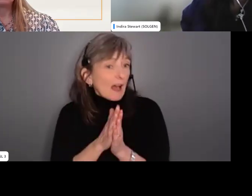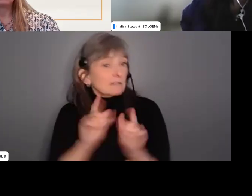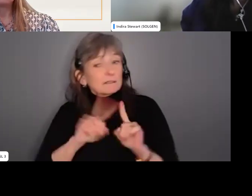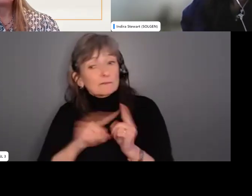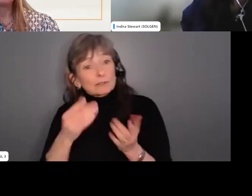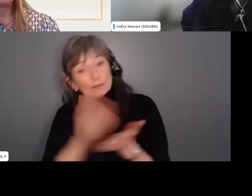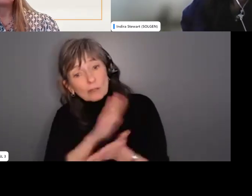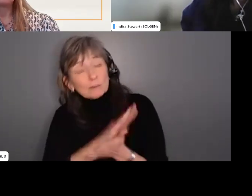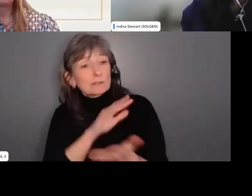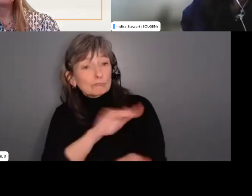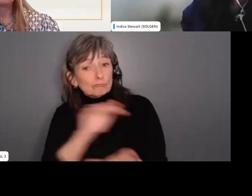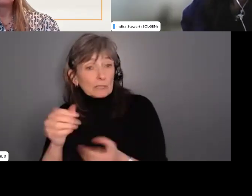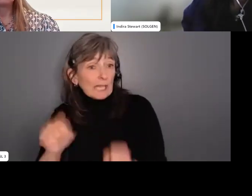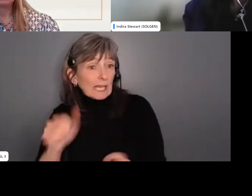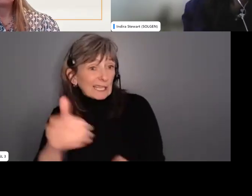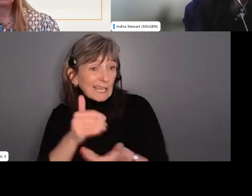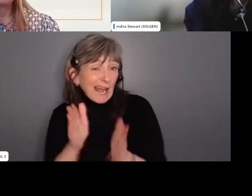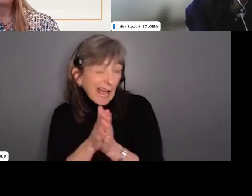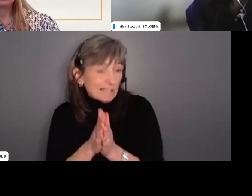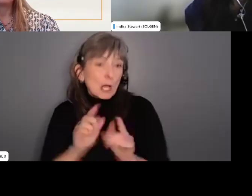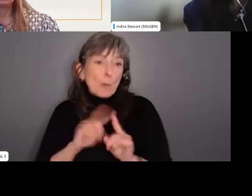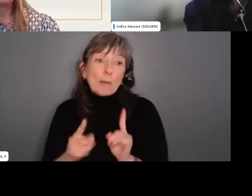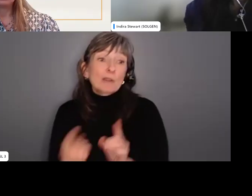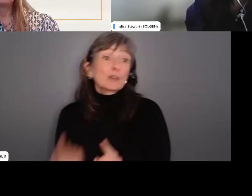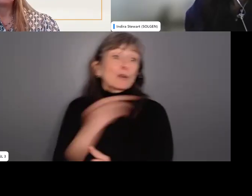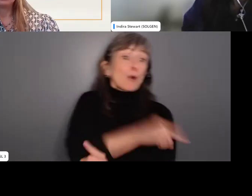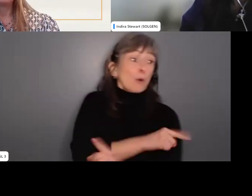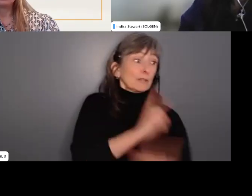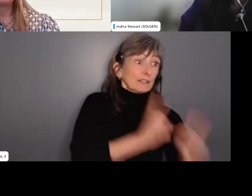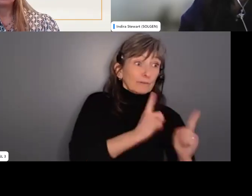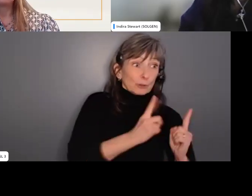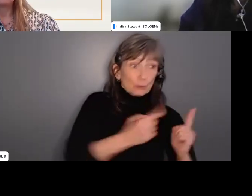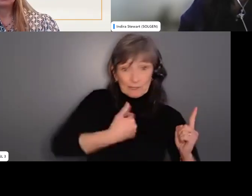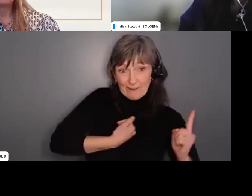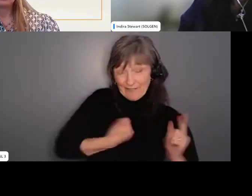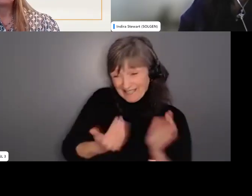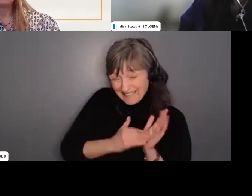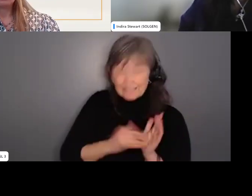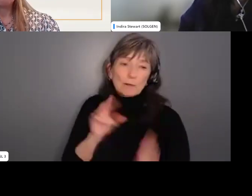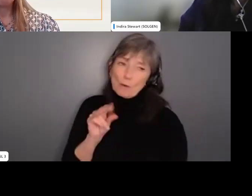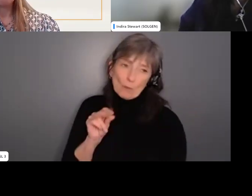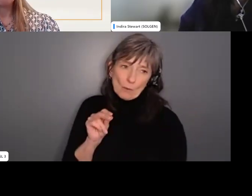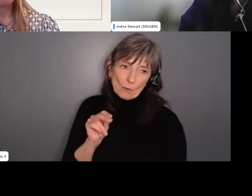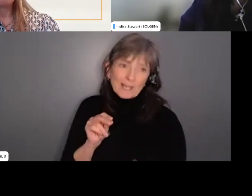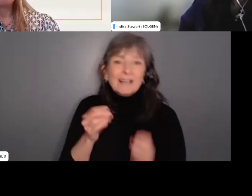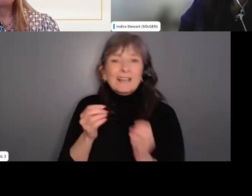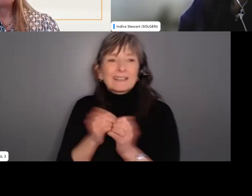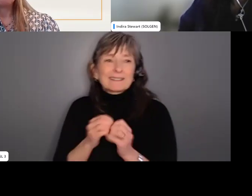things like that. So it is done sort of in a retrospective way, which is a bit different from